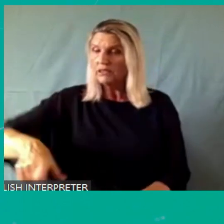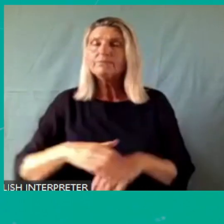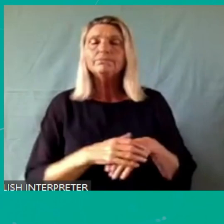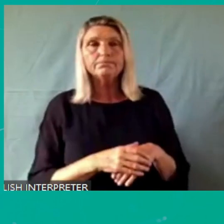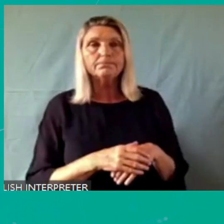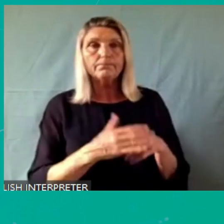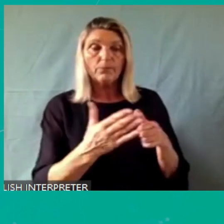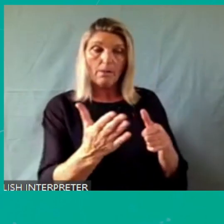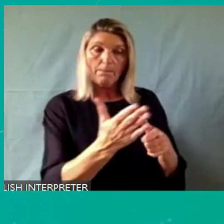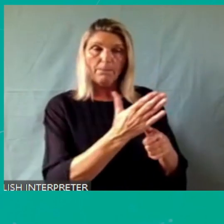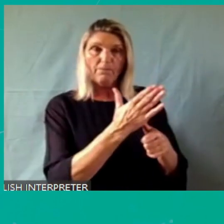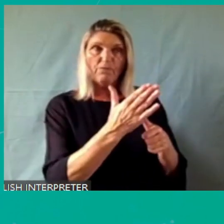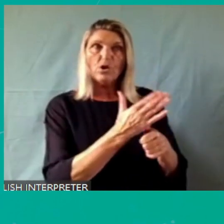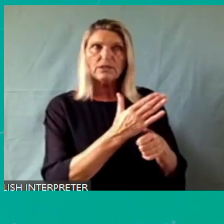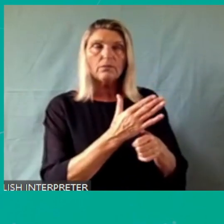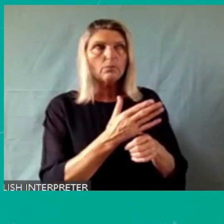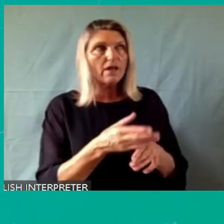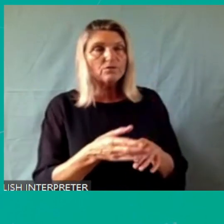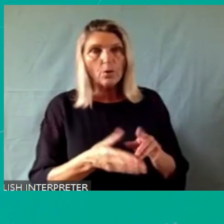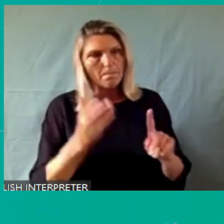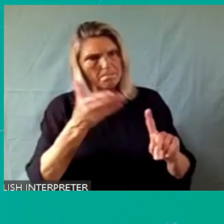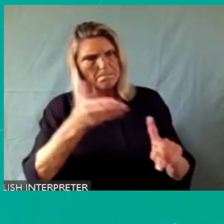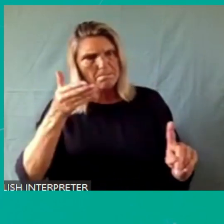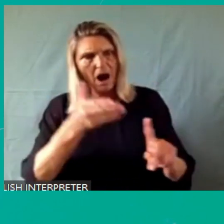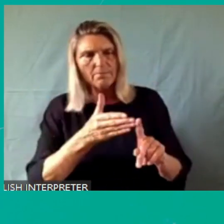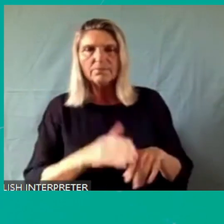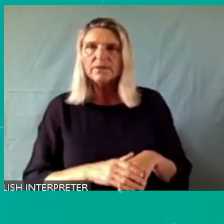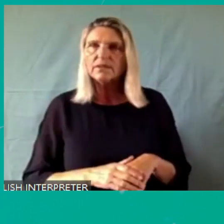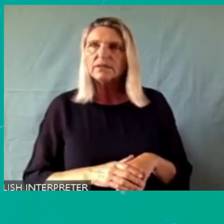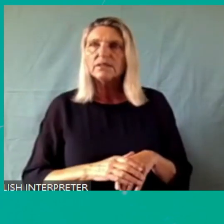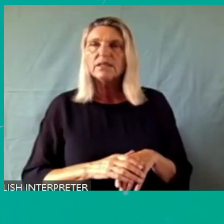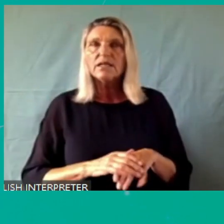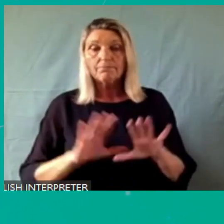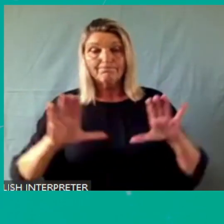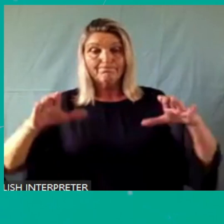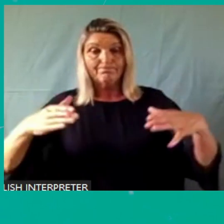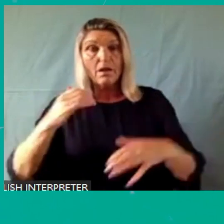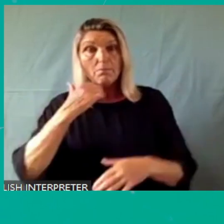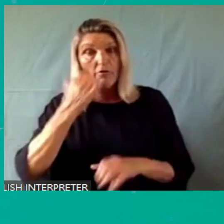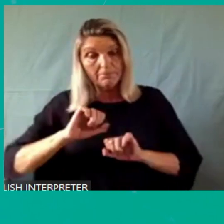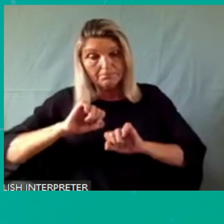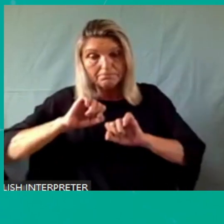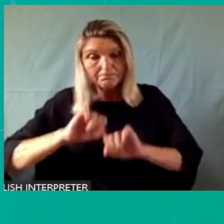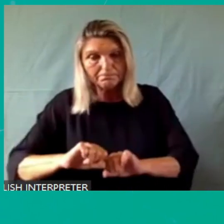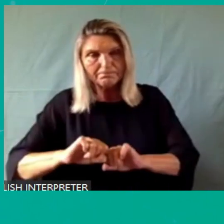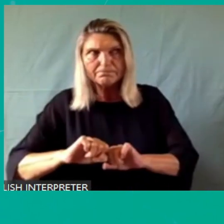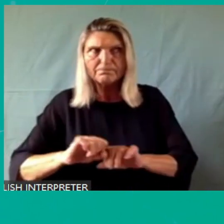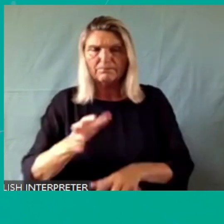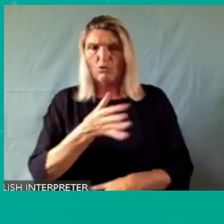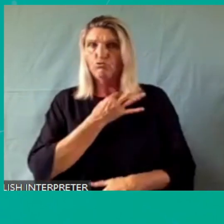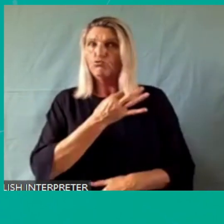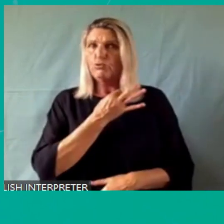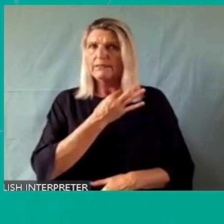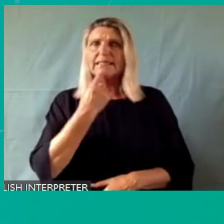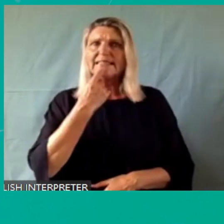recognising the seriousness of the issues faced by Tangata Whaikaha Māori, another set of crucial recommendations are included in this